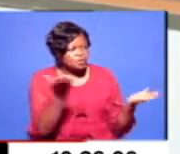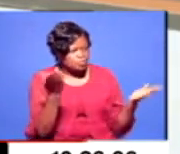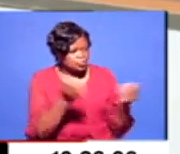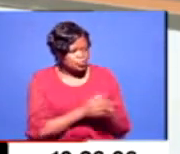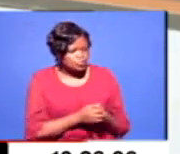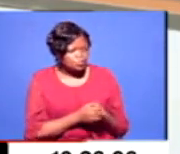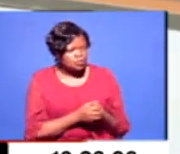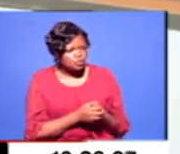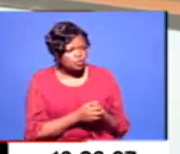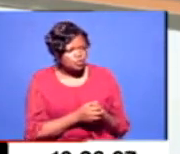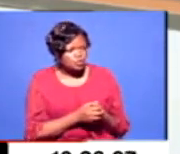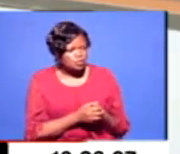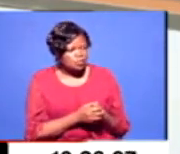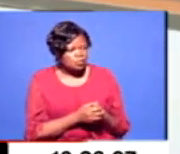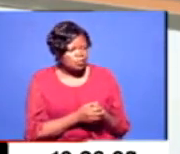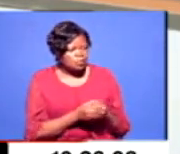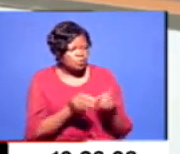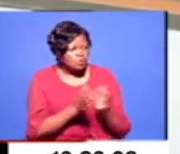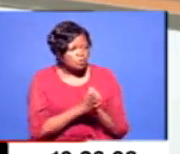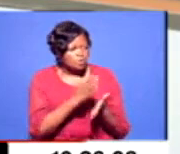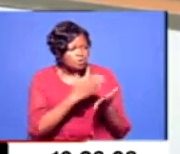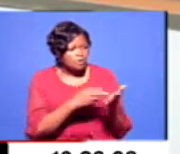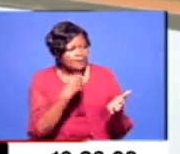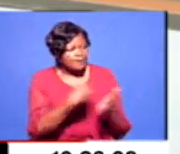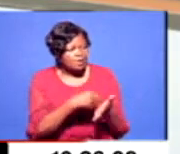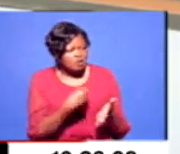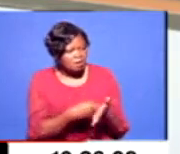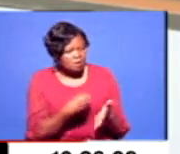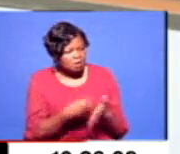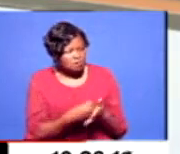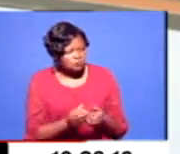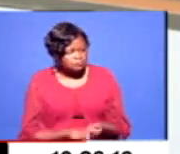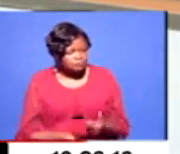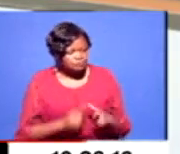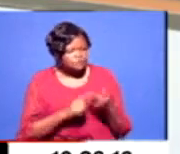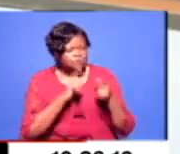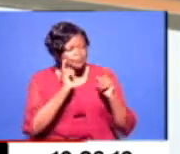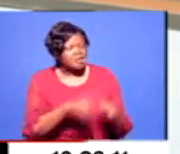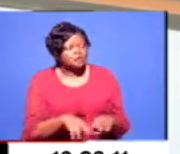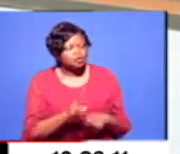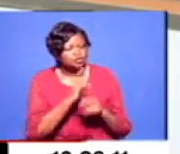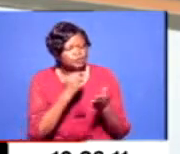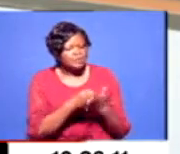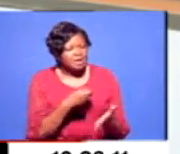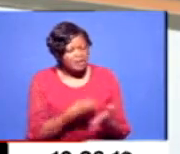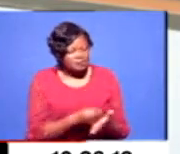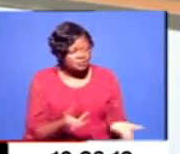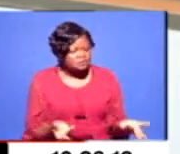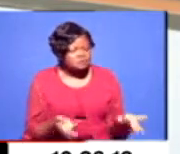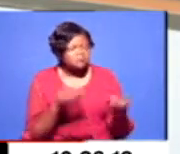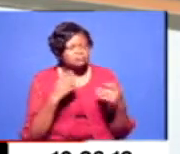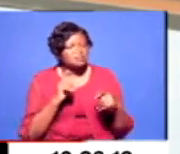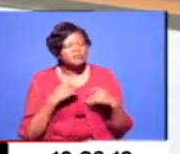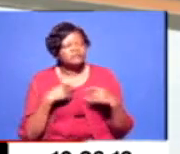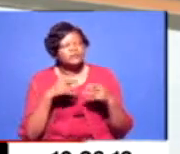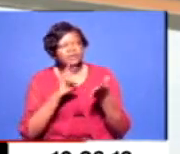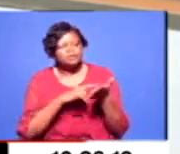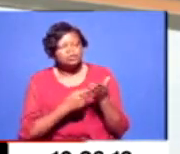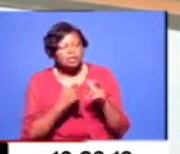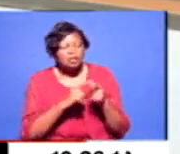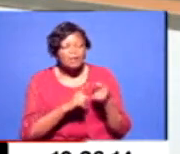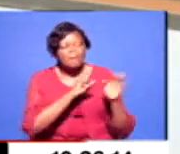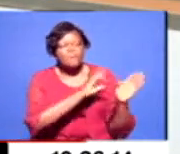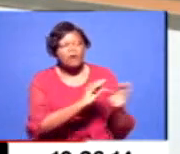are some cash inflows, and you know, you have to spend some money, you have to spend some resources, you have to move from one place to